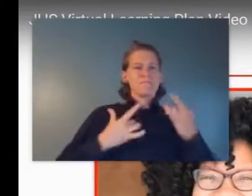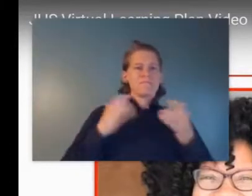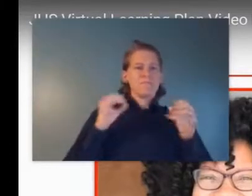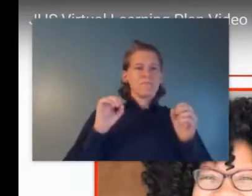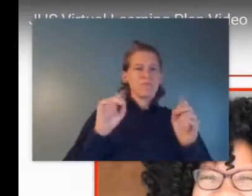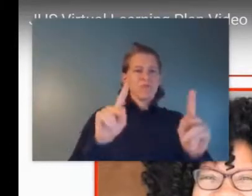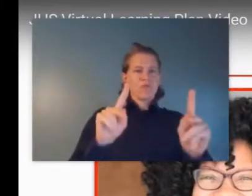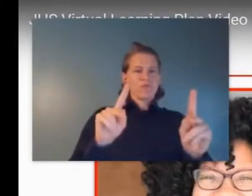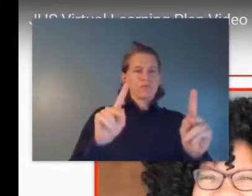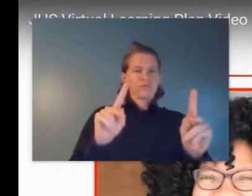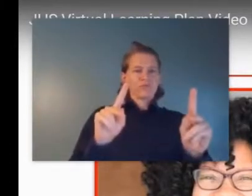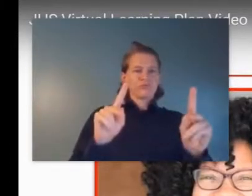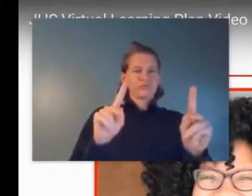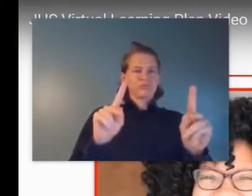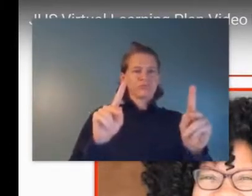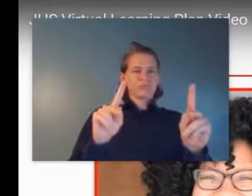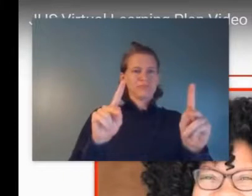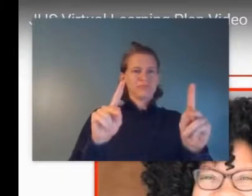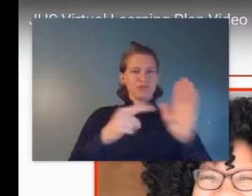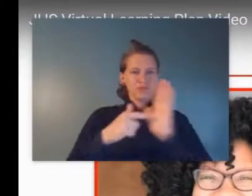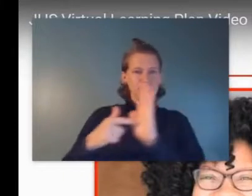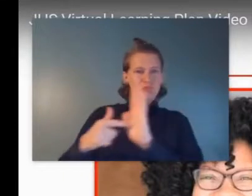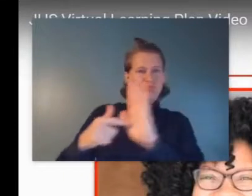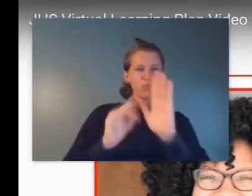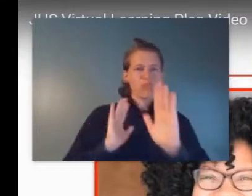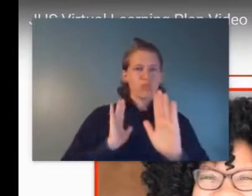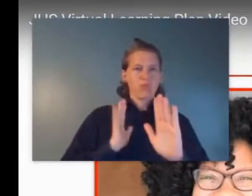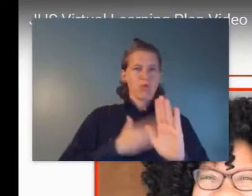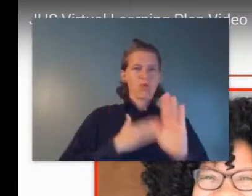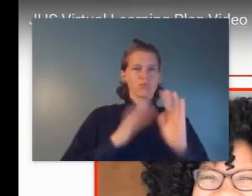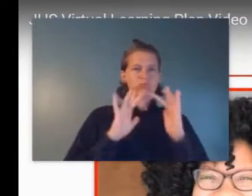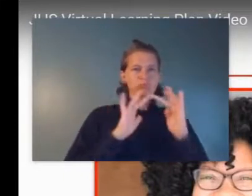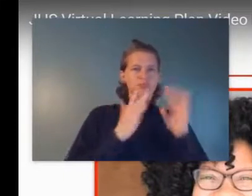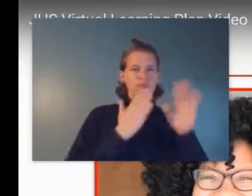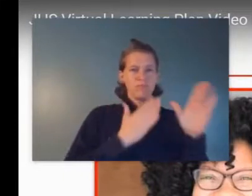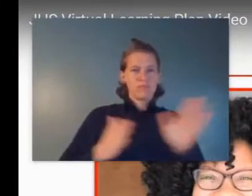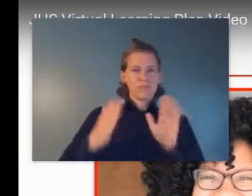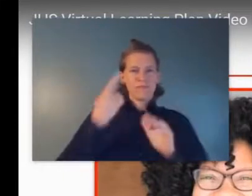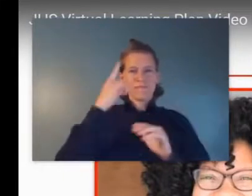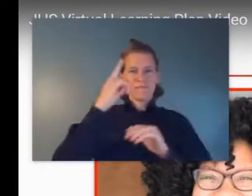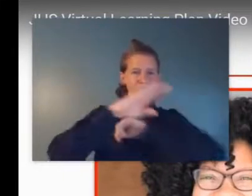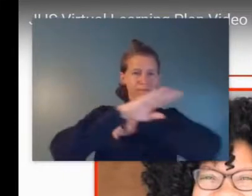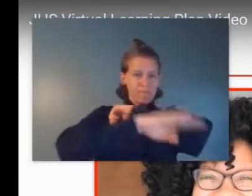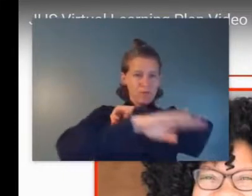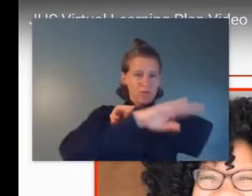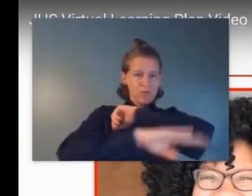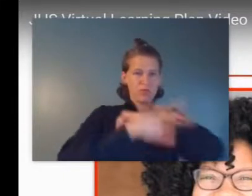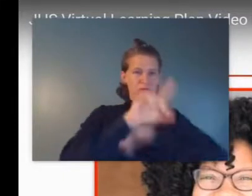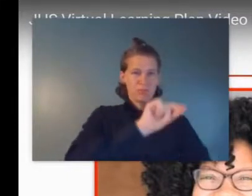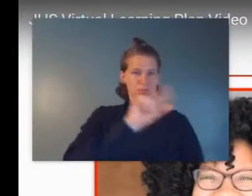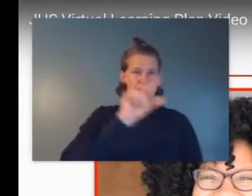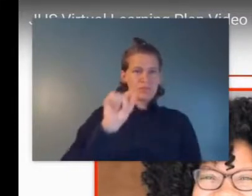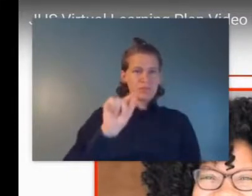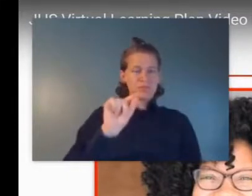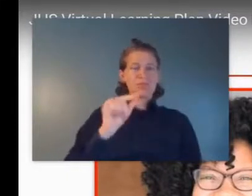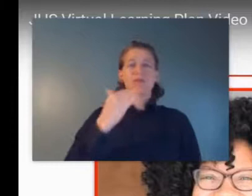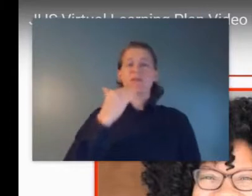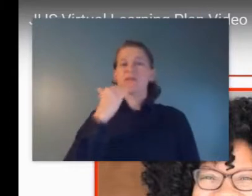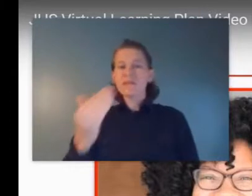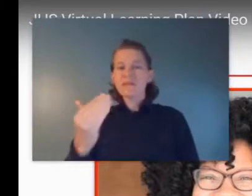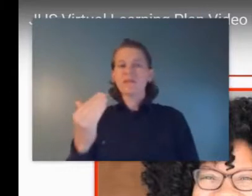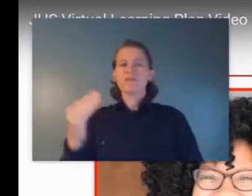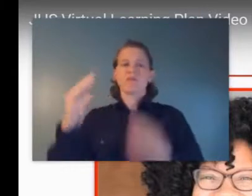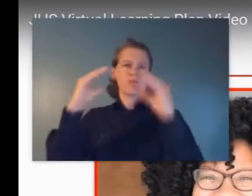present our virtual learning plan for fall 2020. I would like to thank our teachers for their feedback,